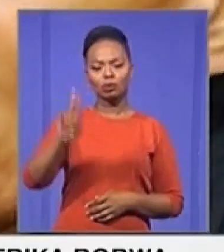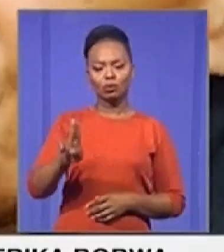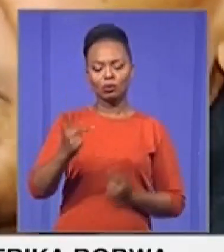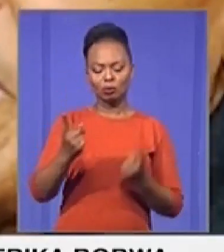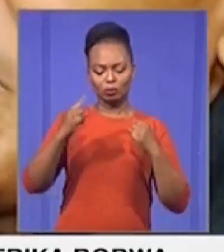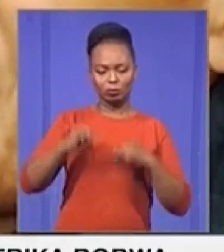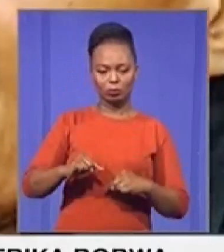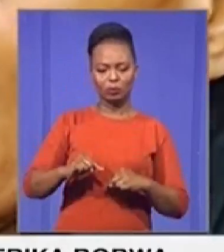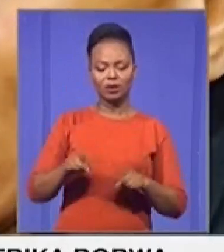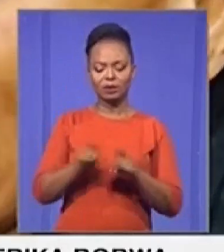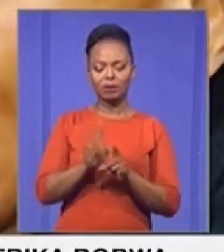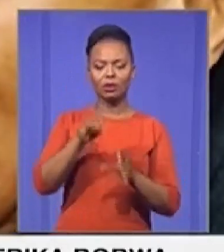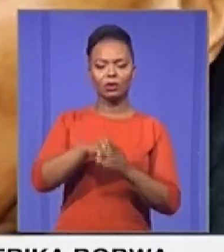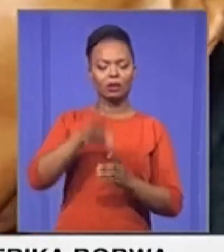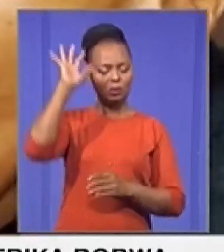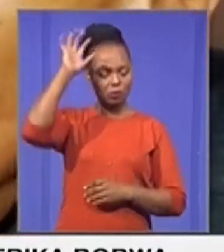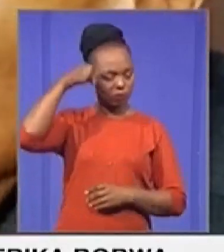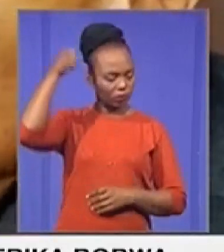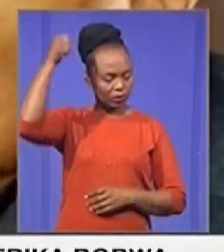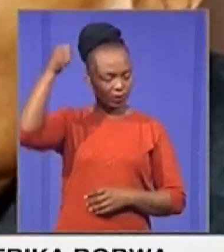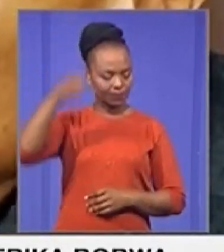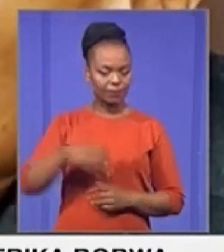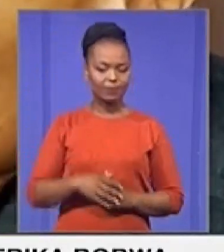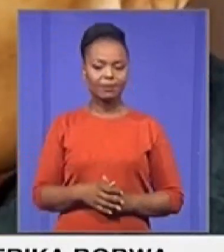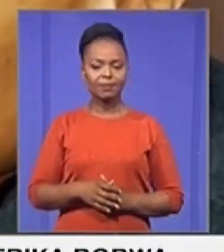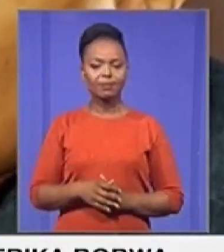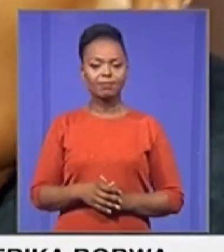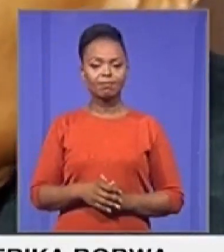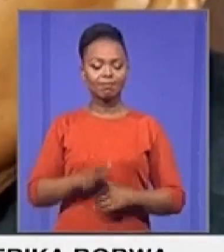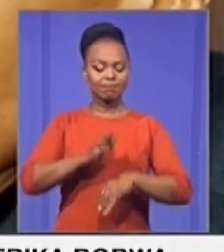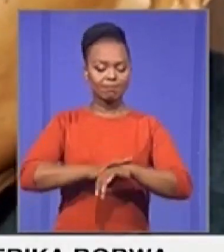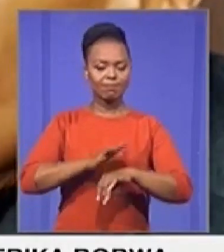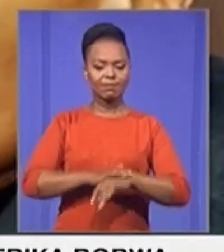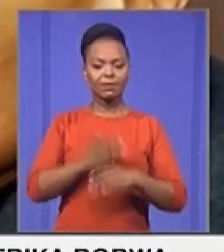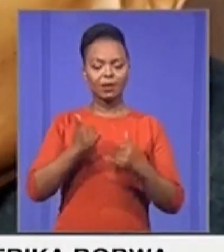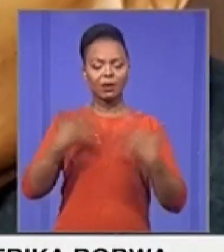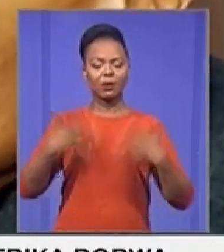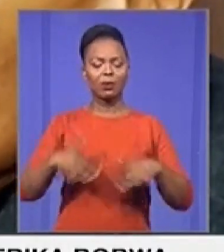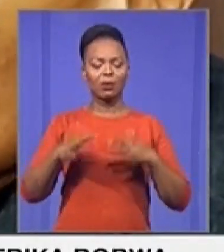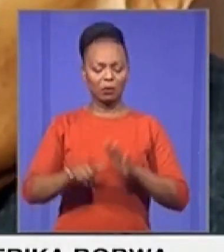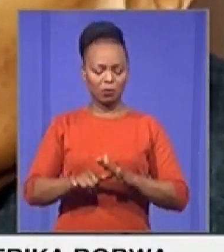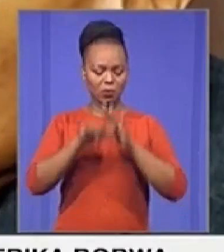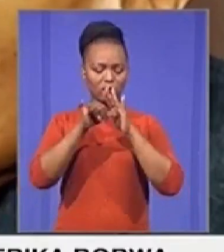including Winnie. And it was a moment of tremendous